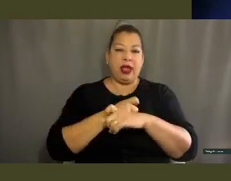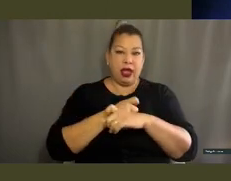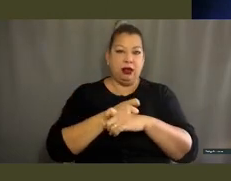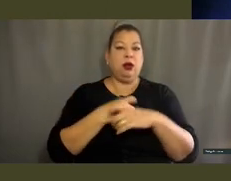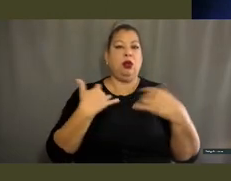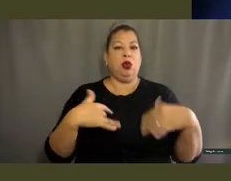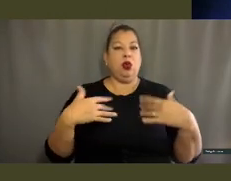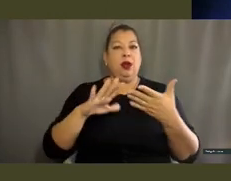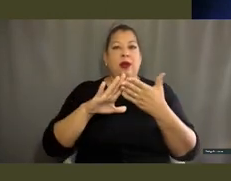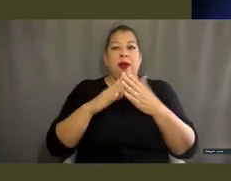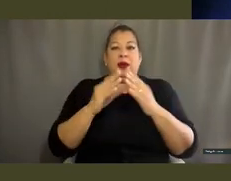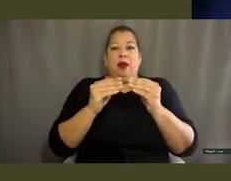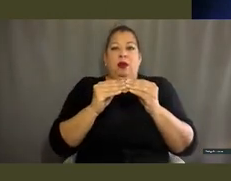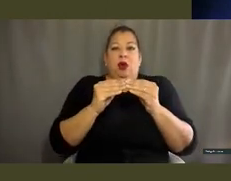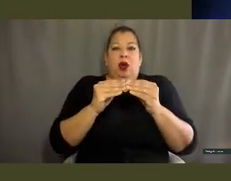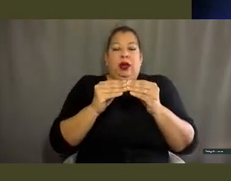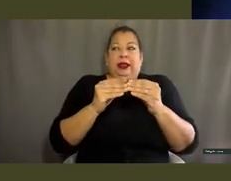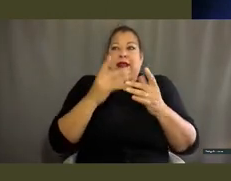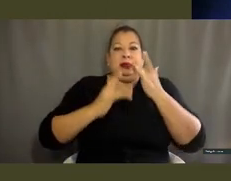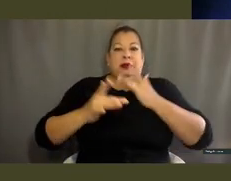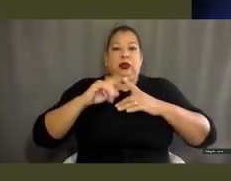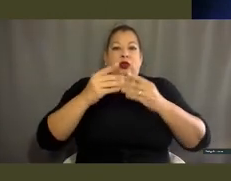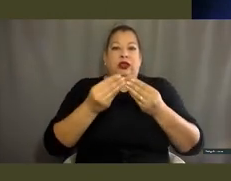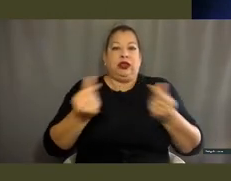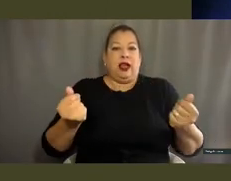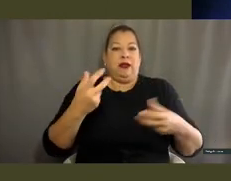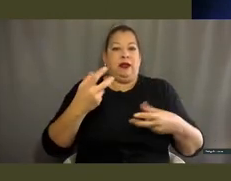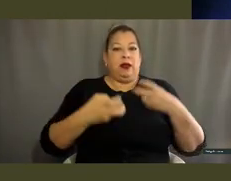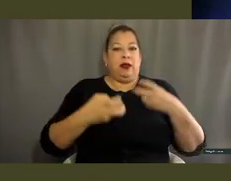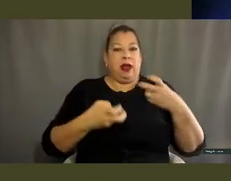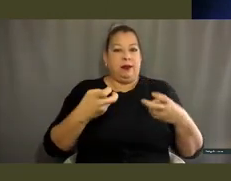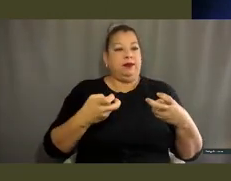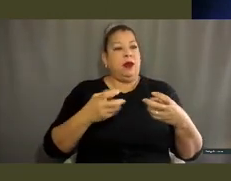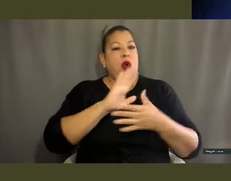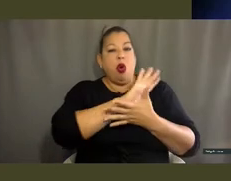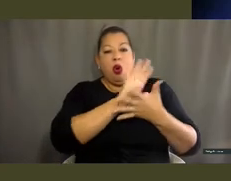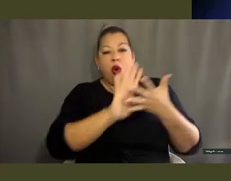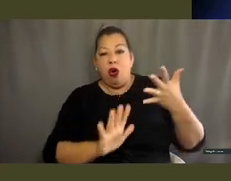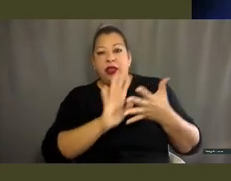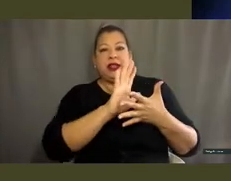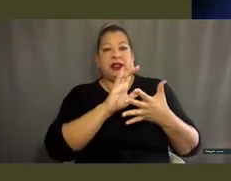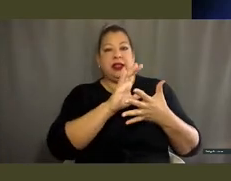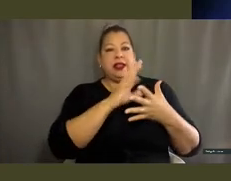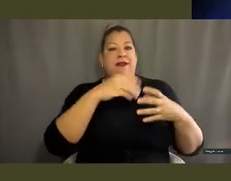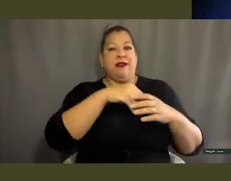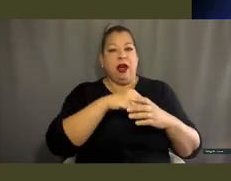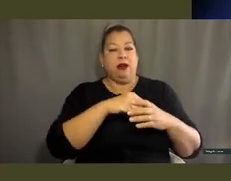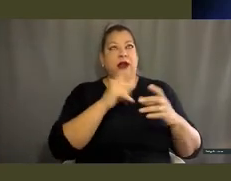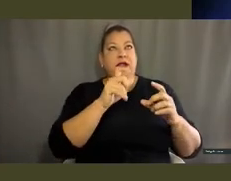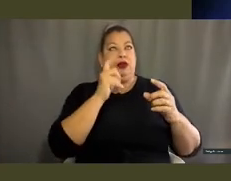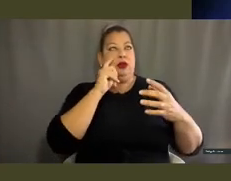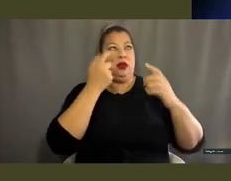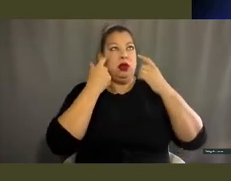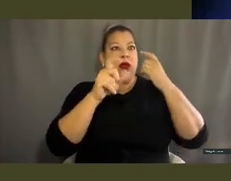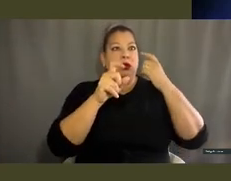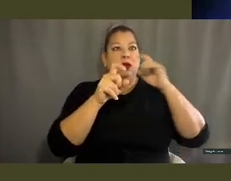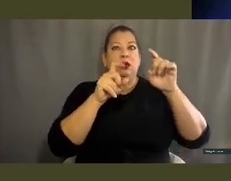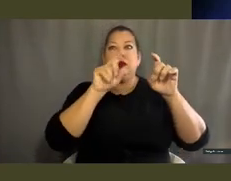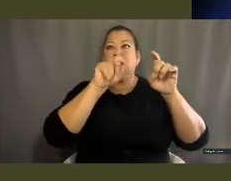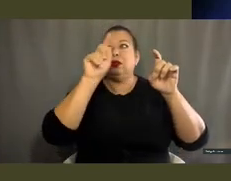potentially mitigation. And so these are all risks that we need to be targeting, and we need to be doing it in a number